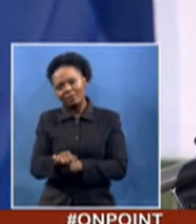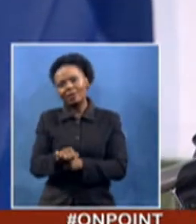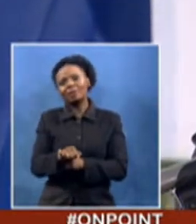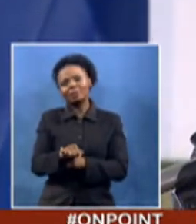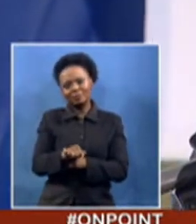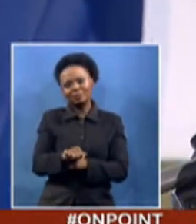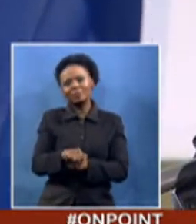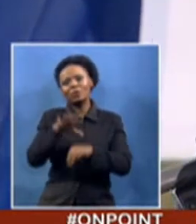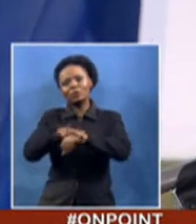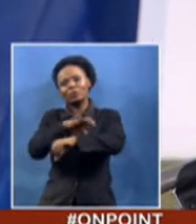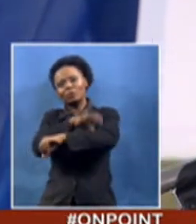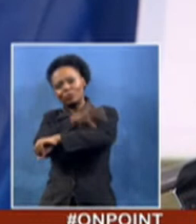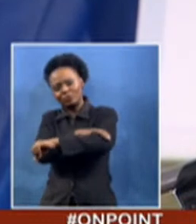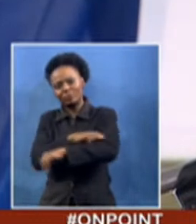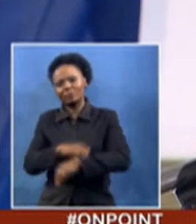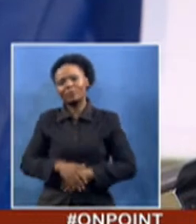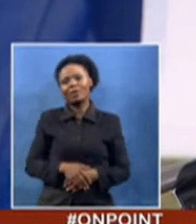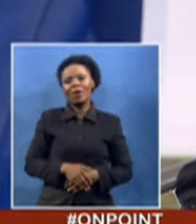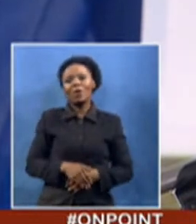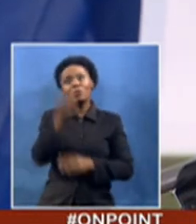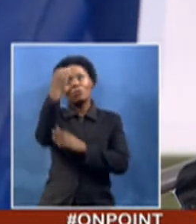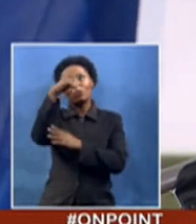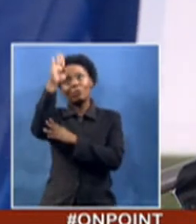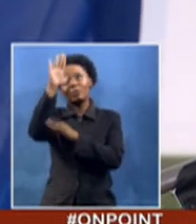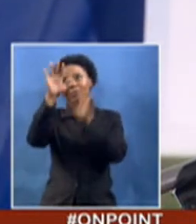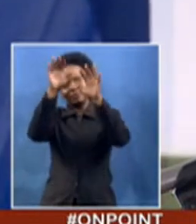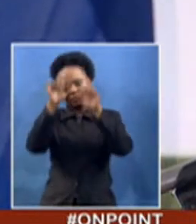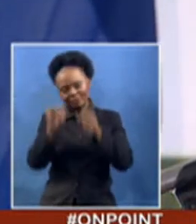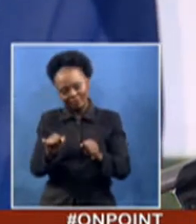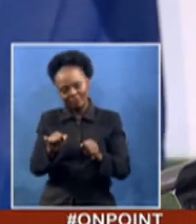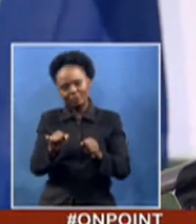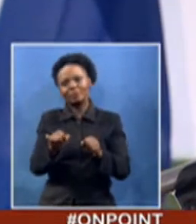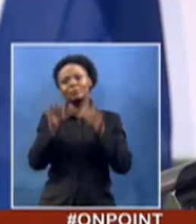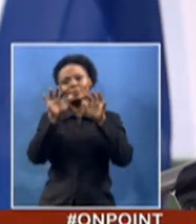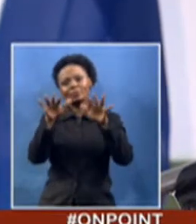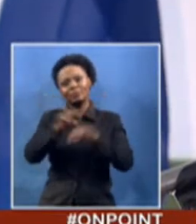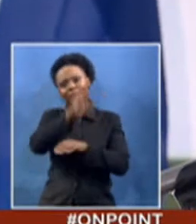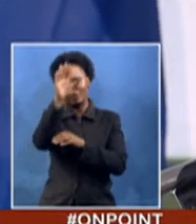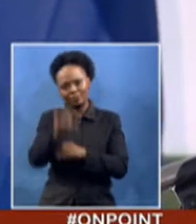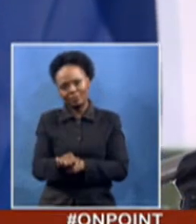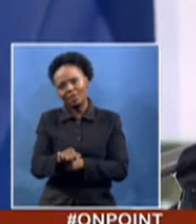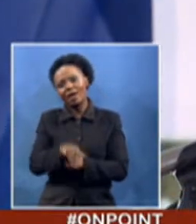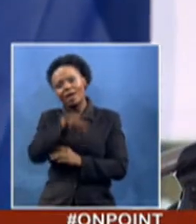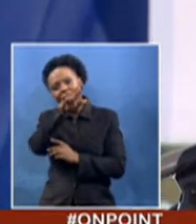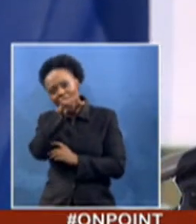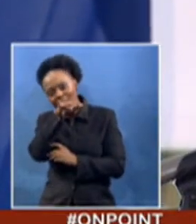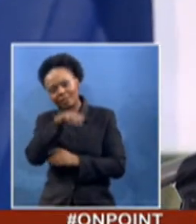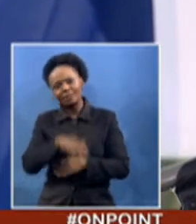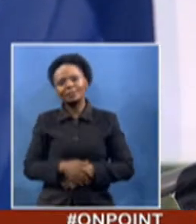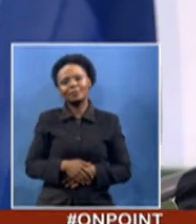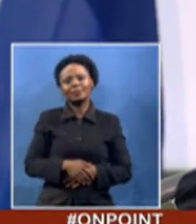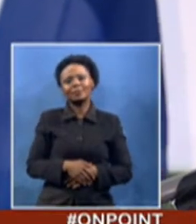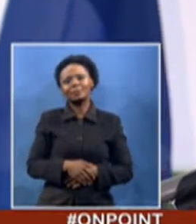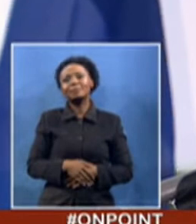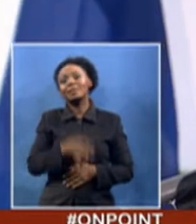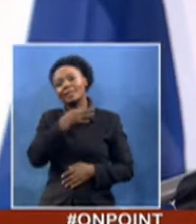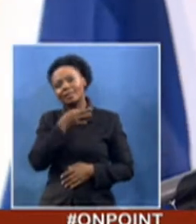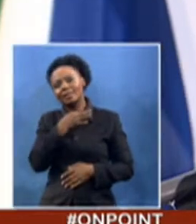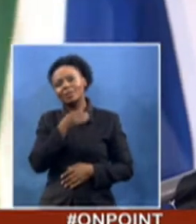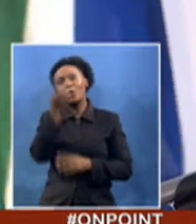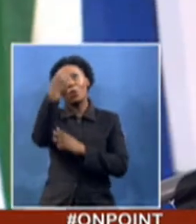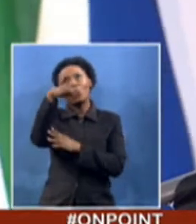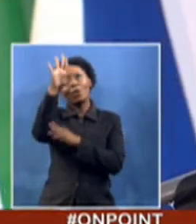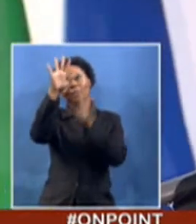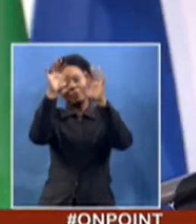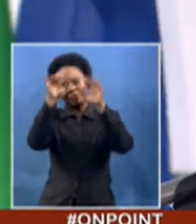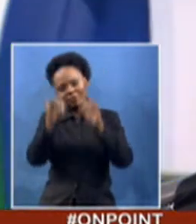Afrika Chipembe, God seën South Africa, and God bless our beautiful